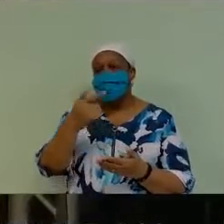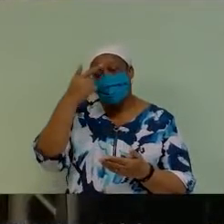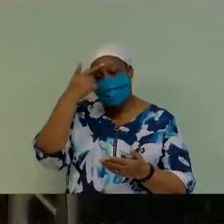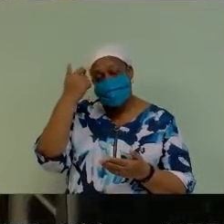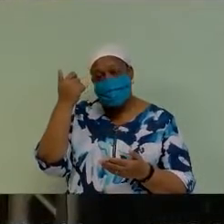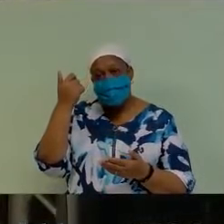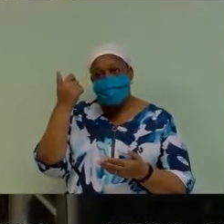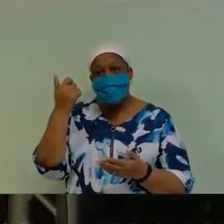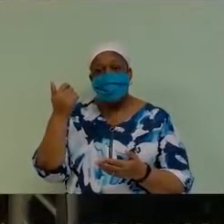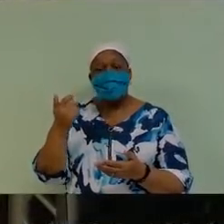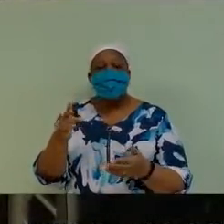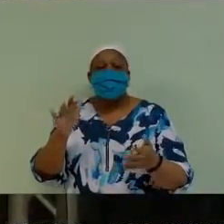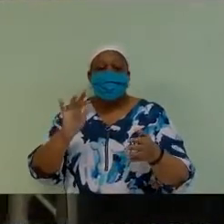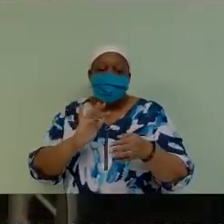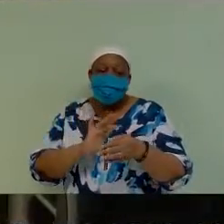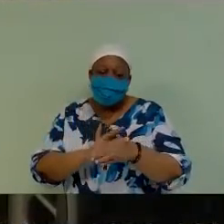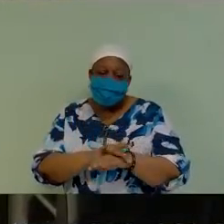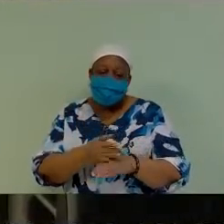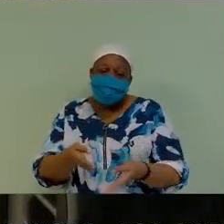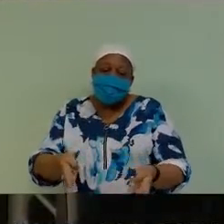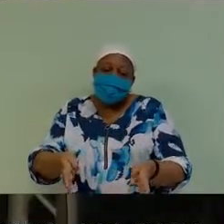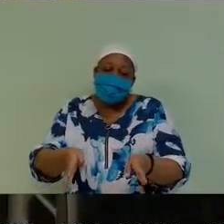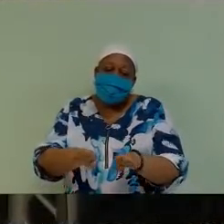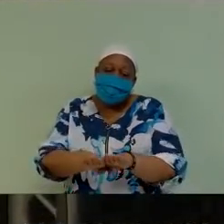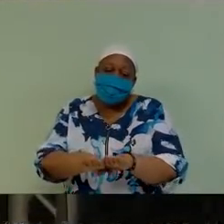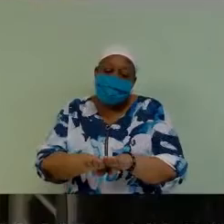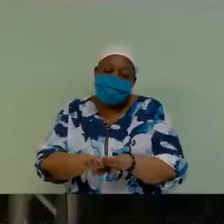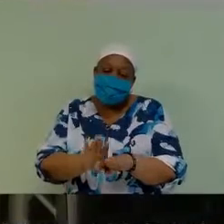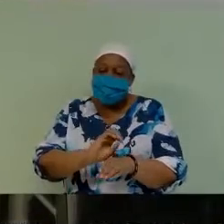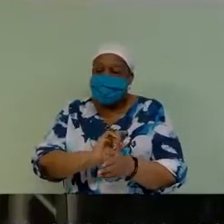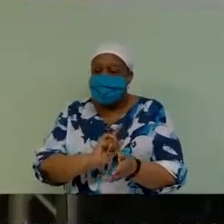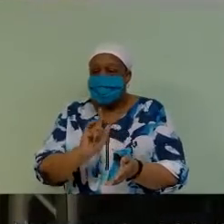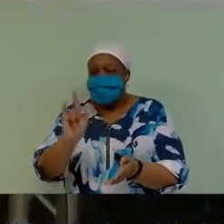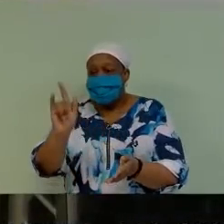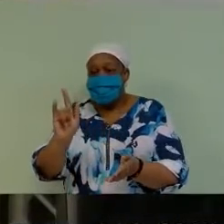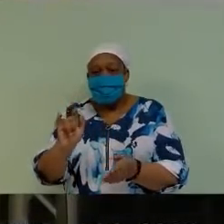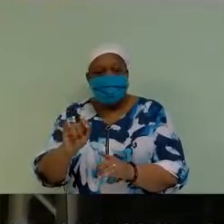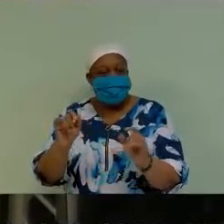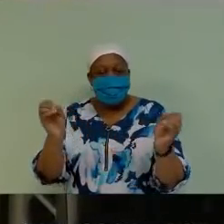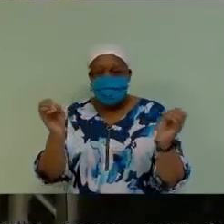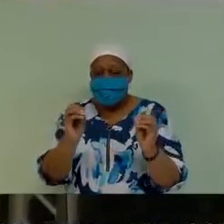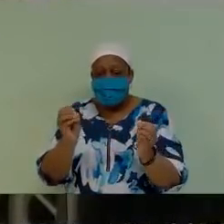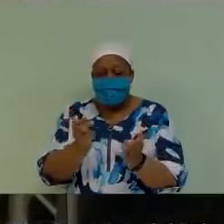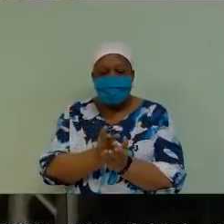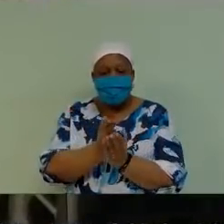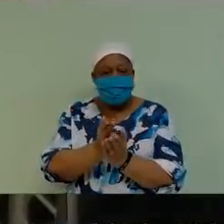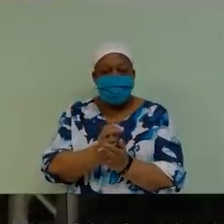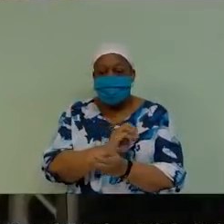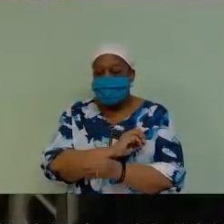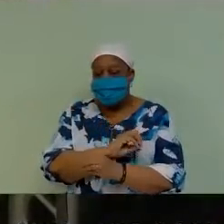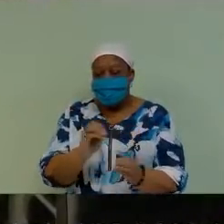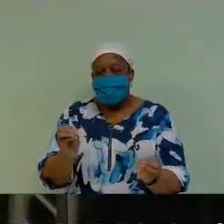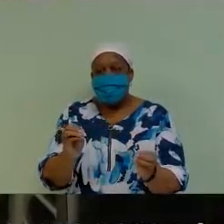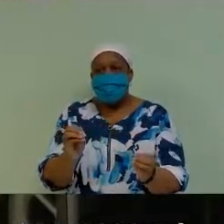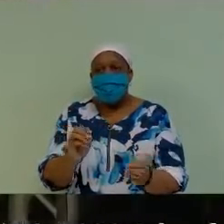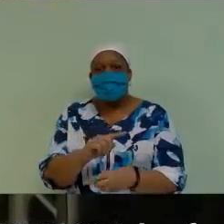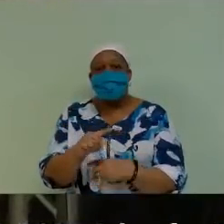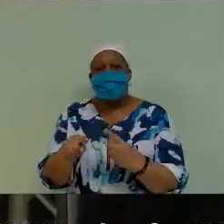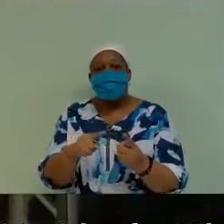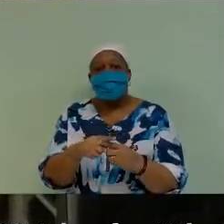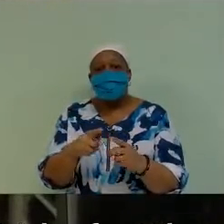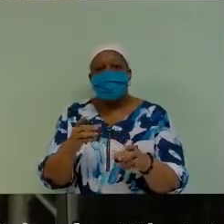their early lockdown, in that on March 15, when New Zealand had 100